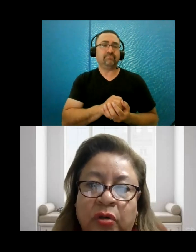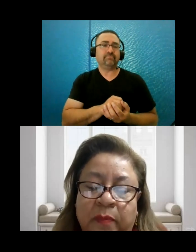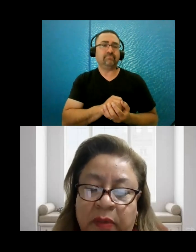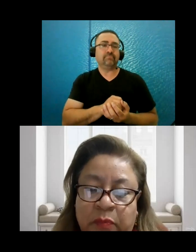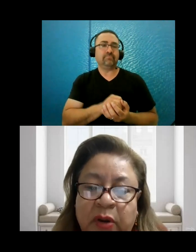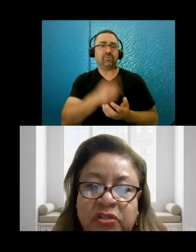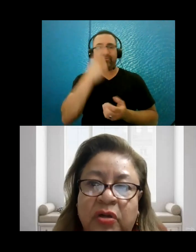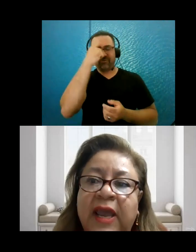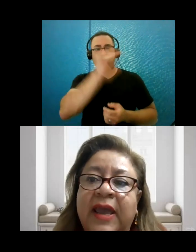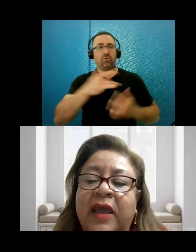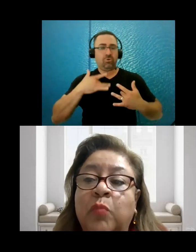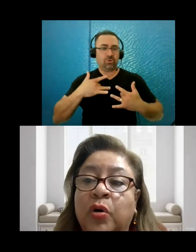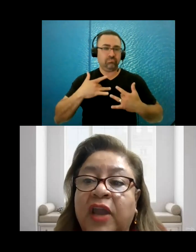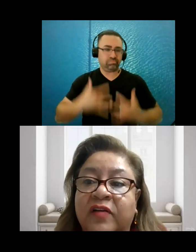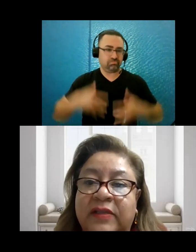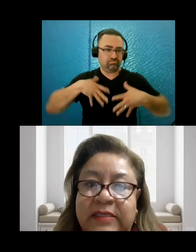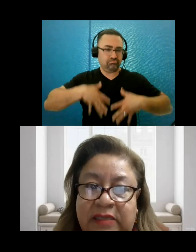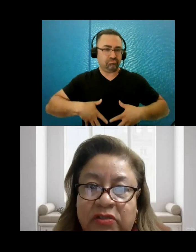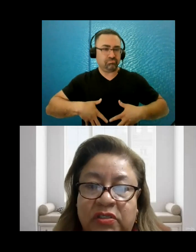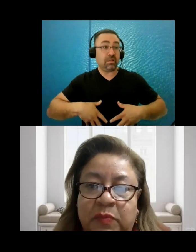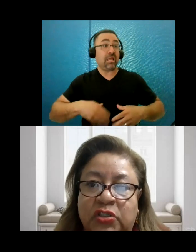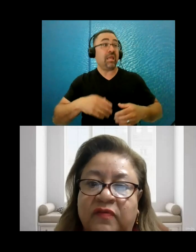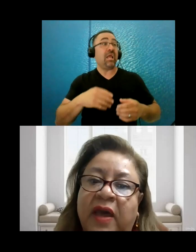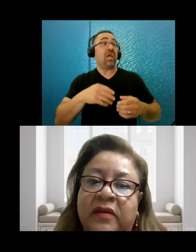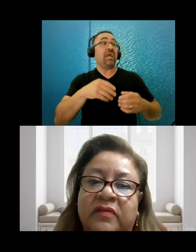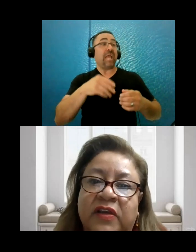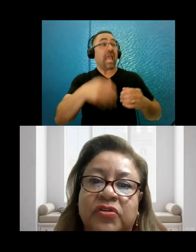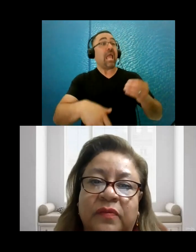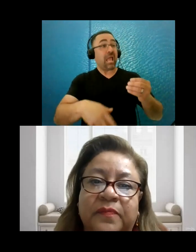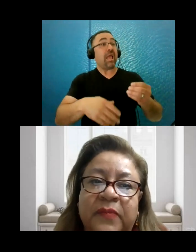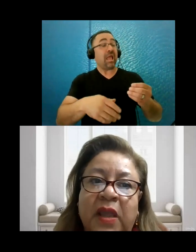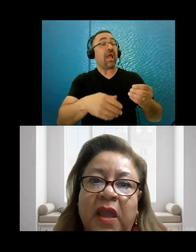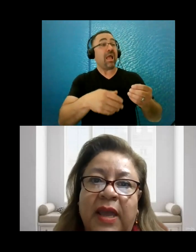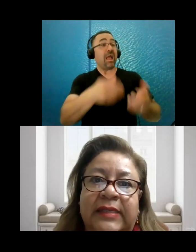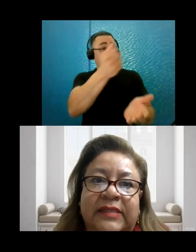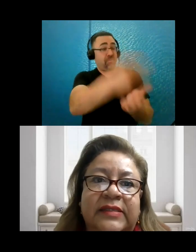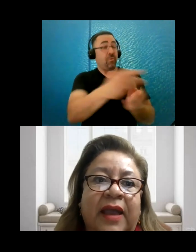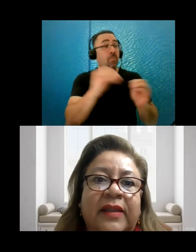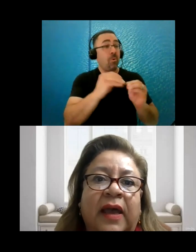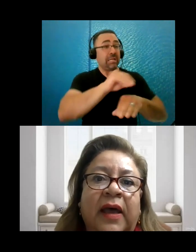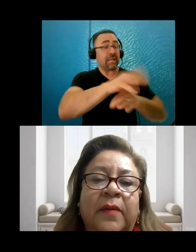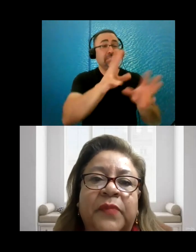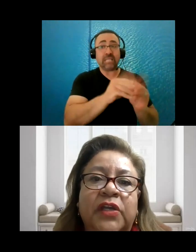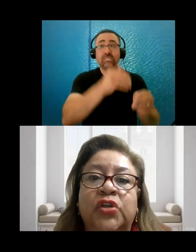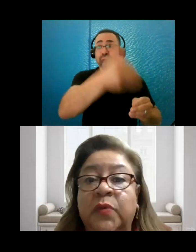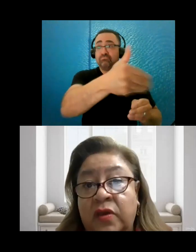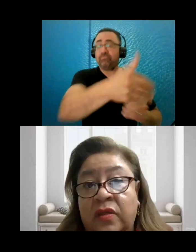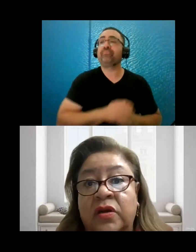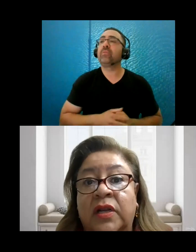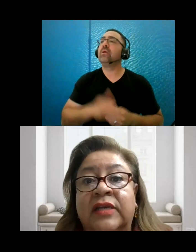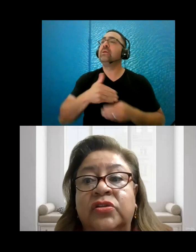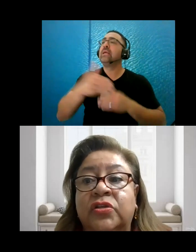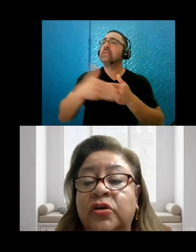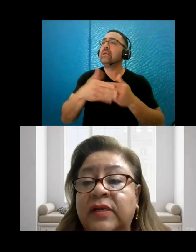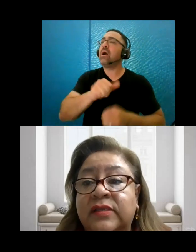for her depression and more counseling sessions because of that intervention. Next slide. Some of the